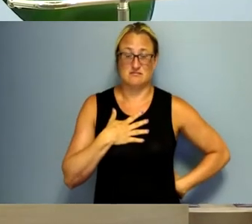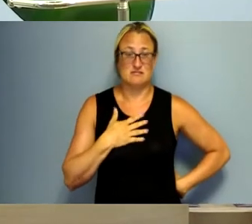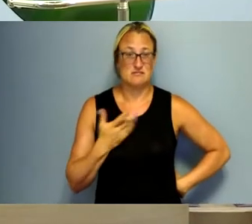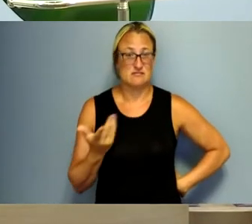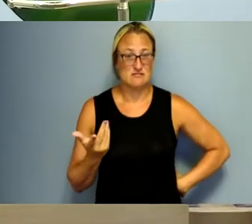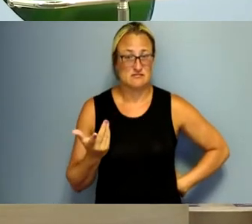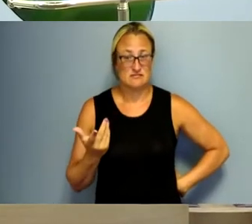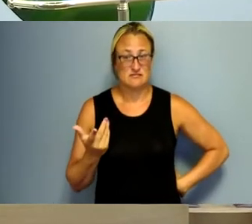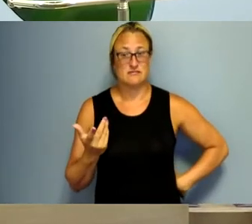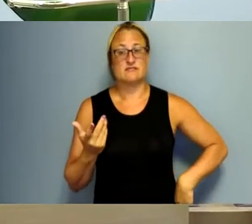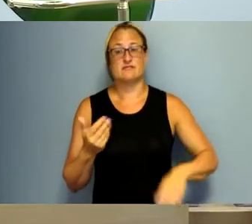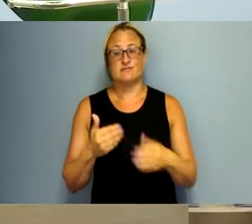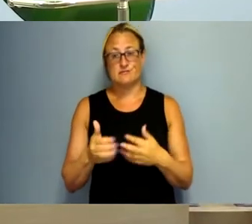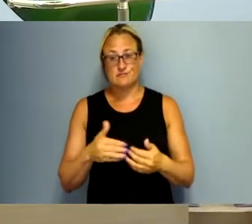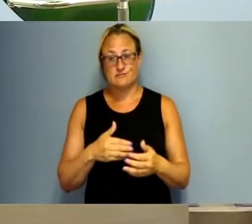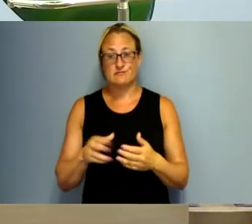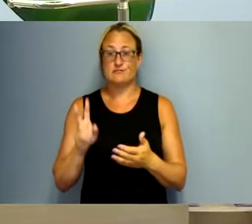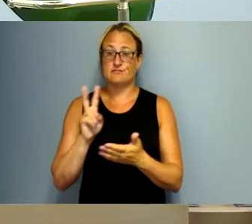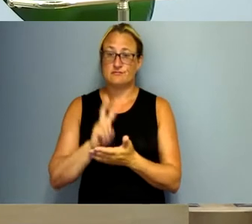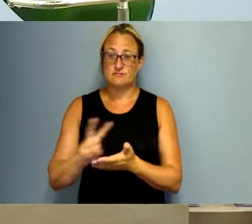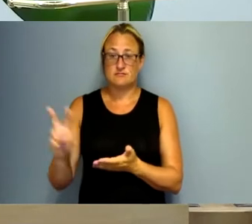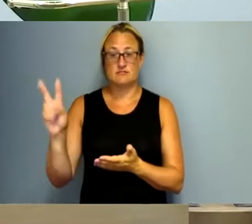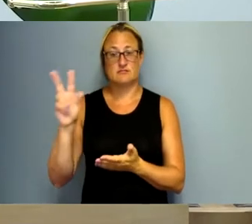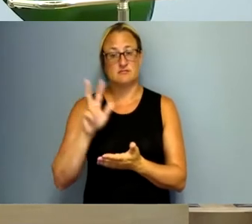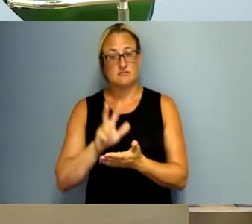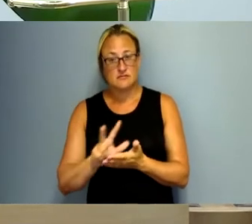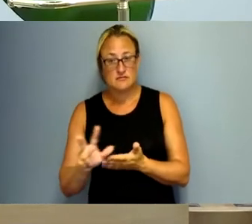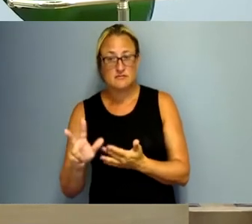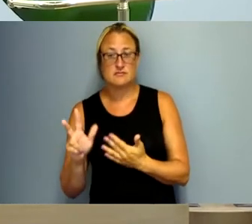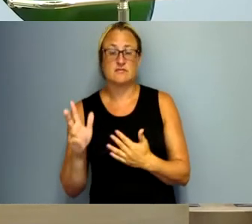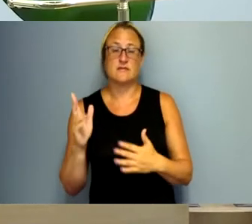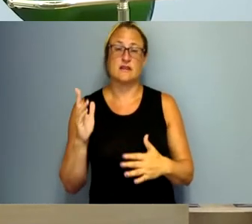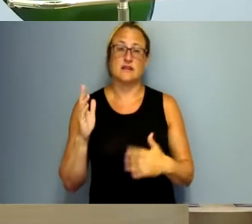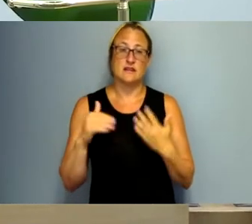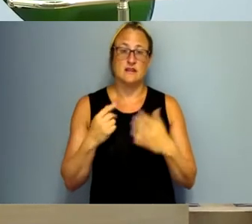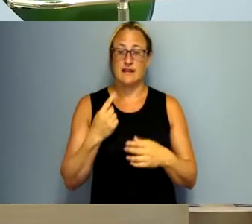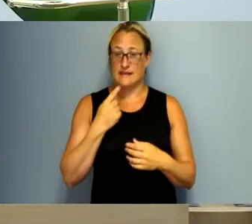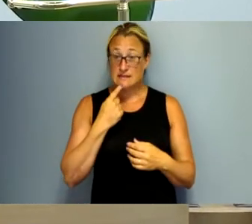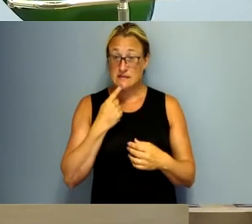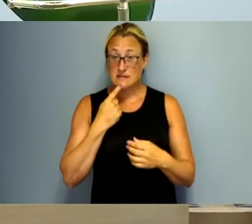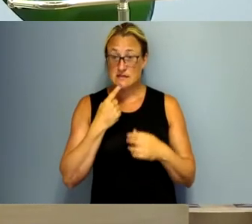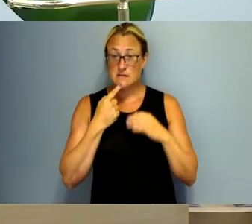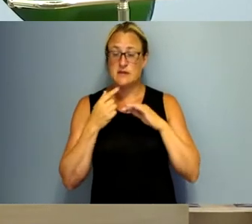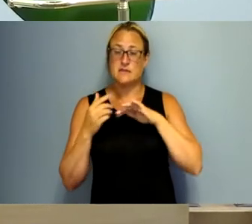But after a few weeks went by, getting over the disappointment,